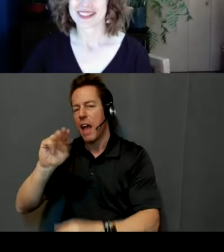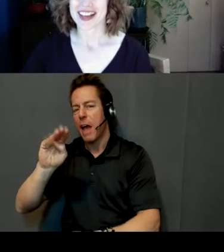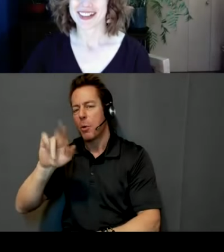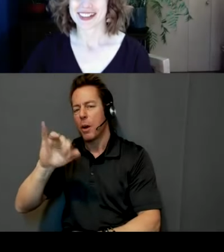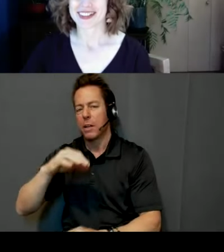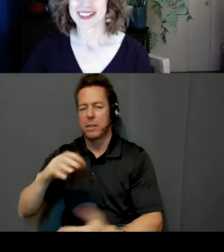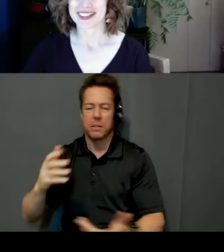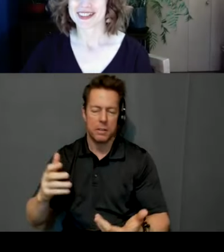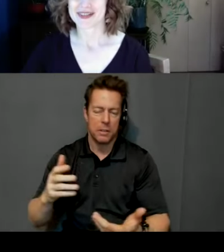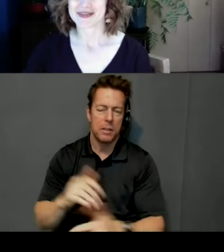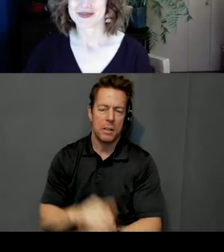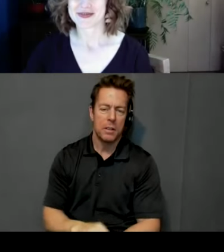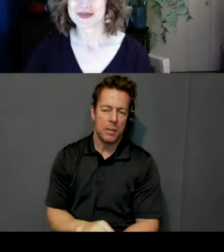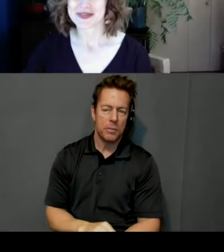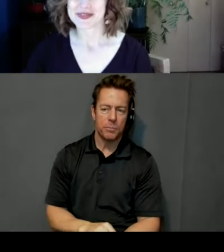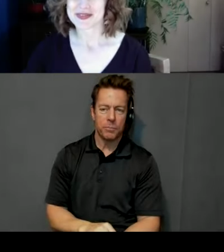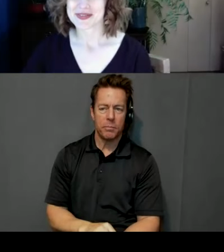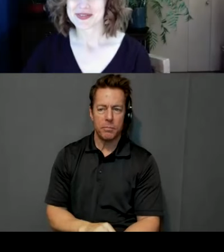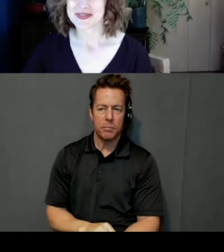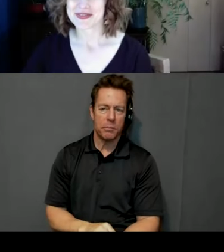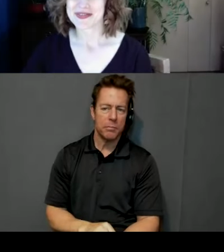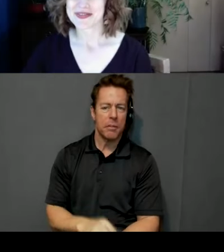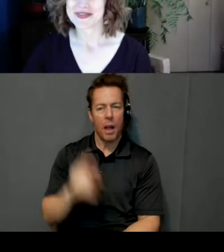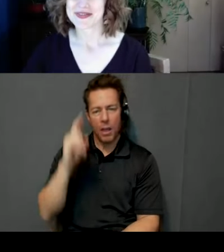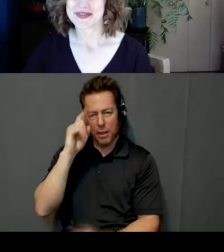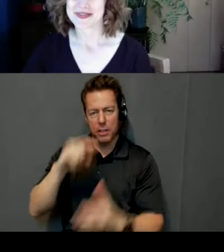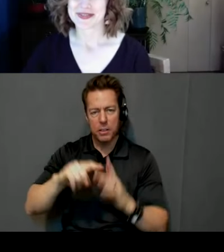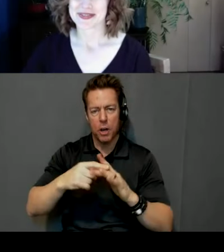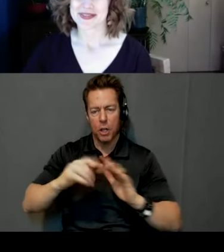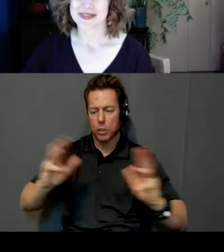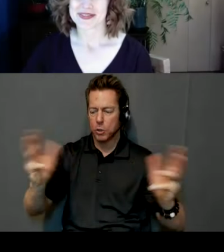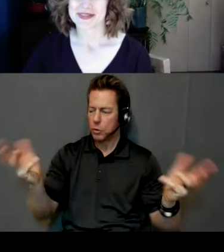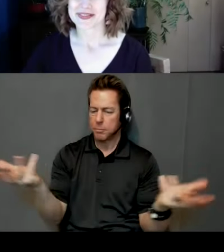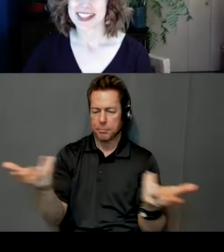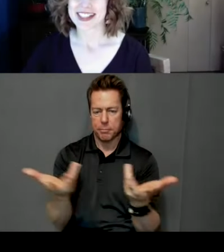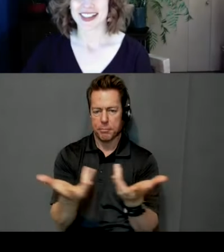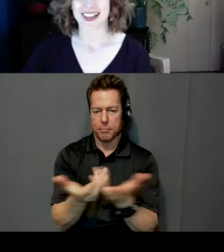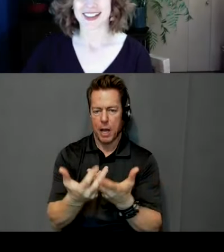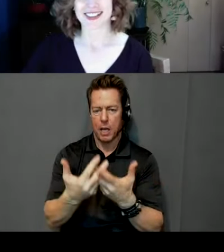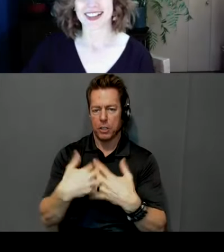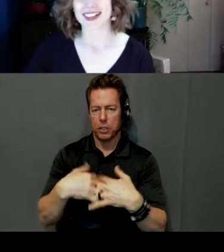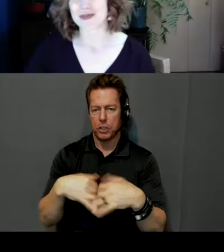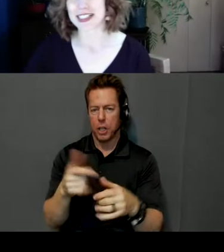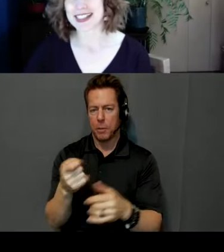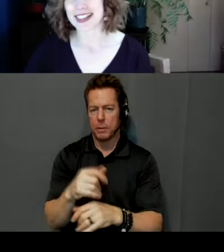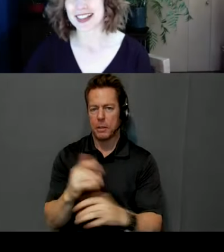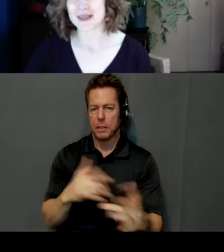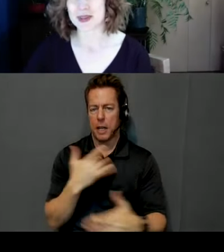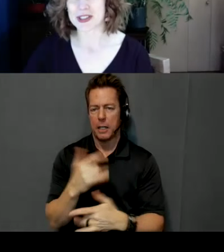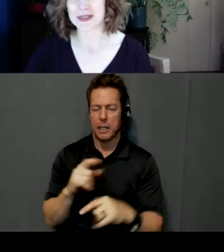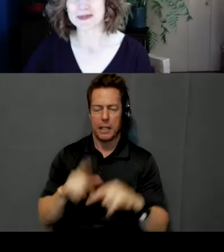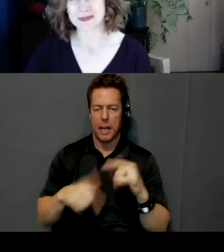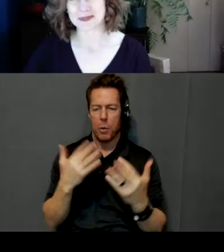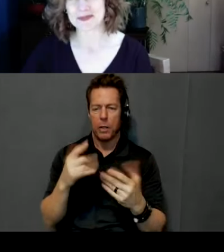Yeah, so I think it's starting to mesh a bit. That's exciting. Cannot wait to see that